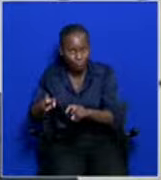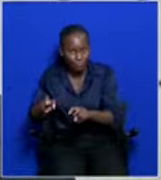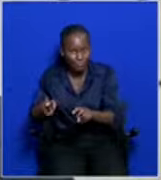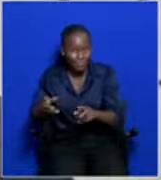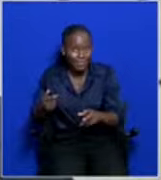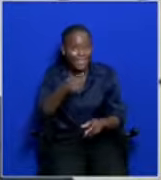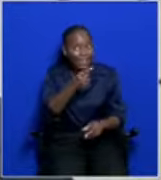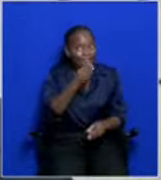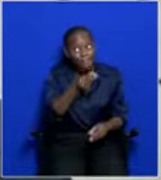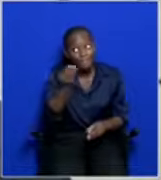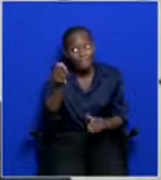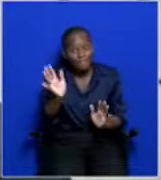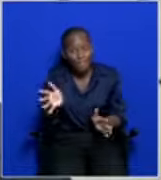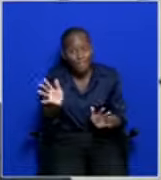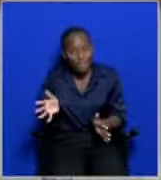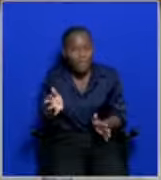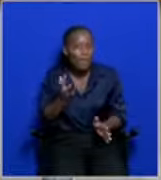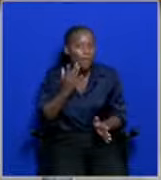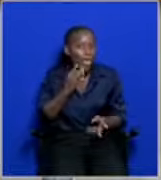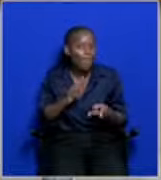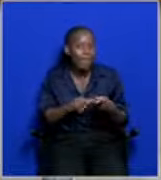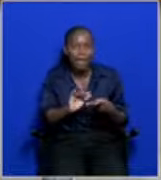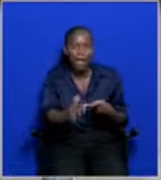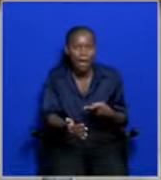Besides you arresting them in the presence of